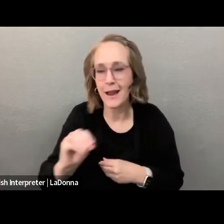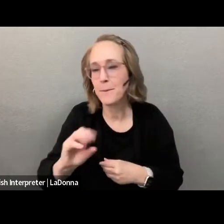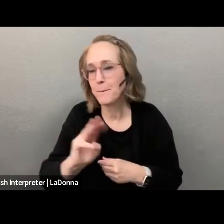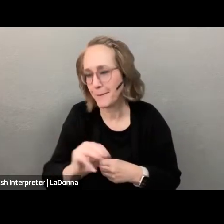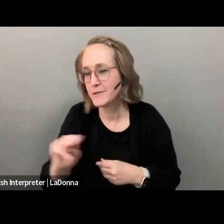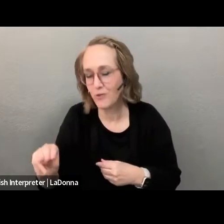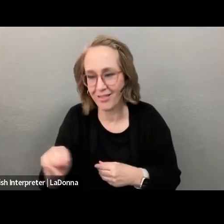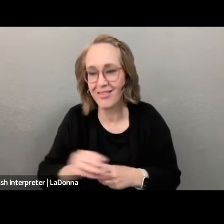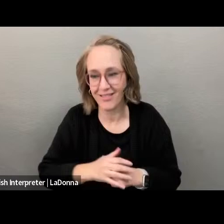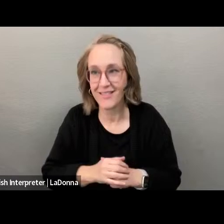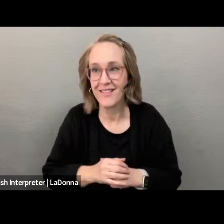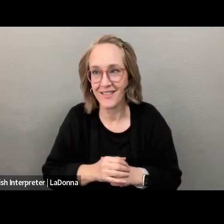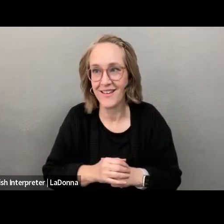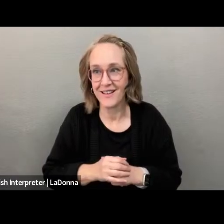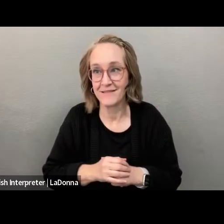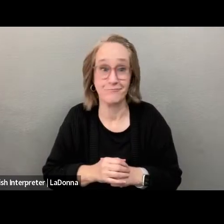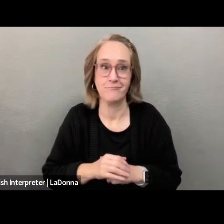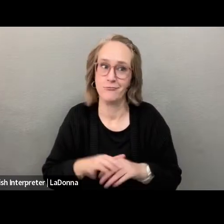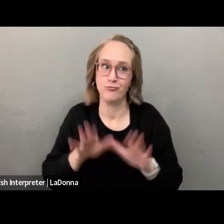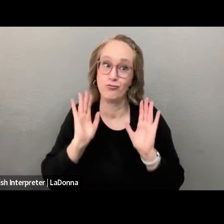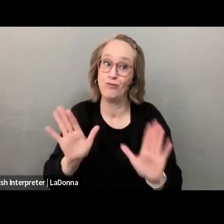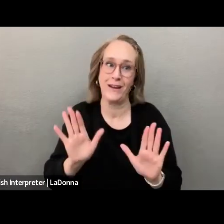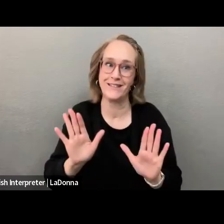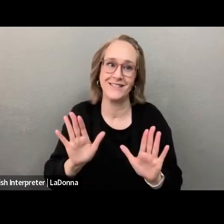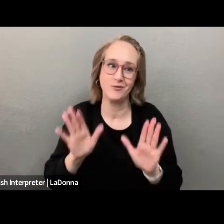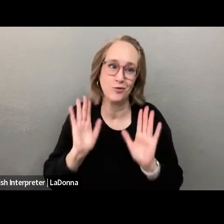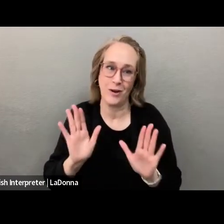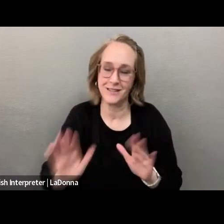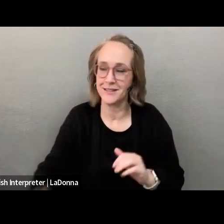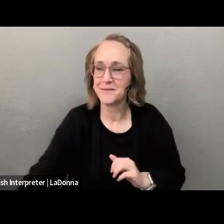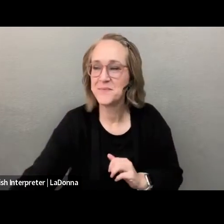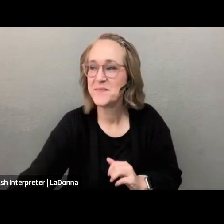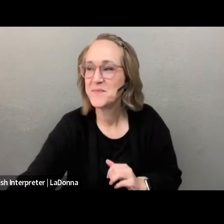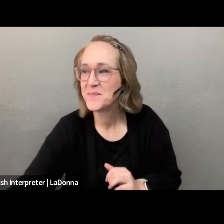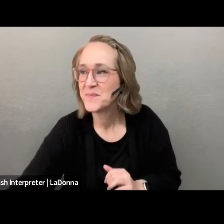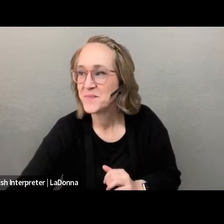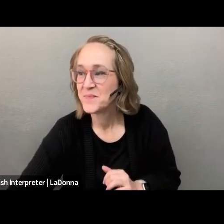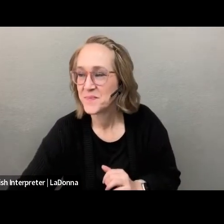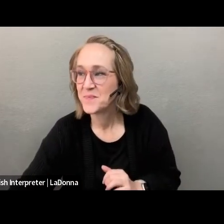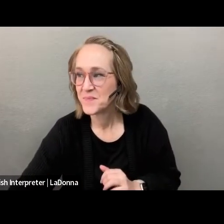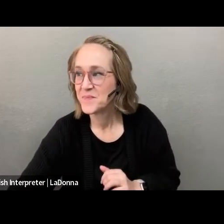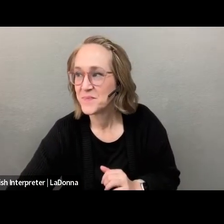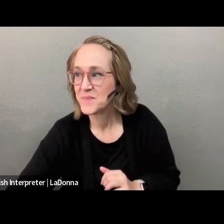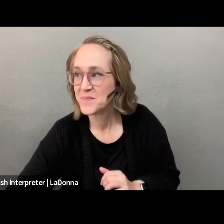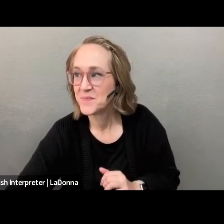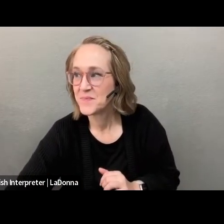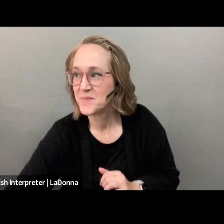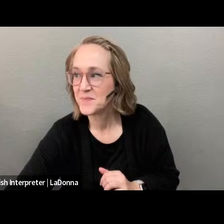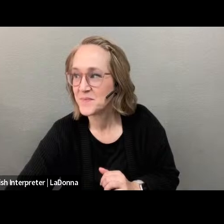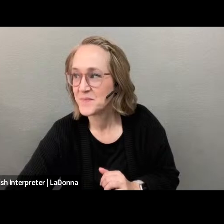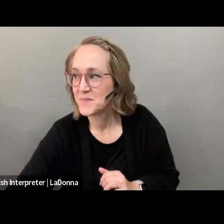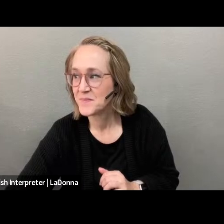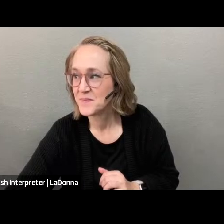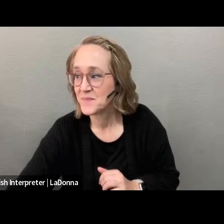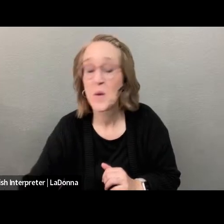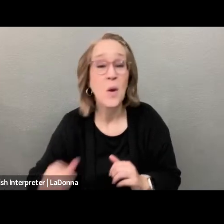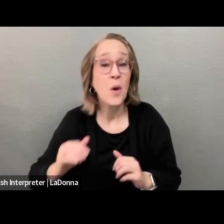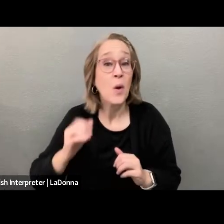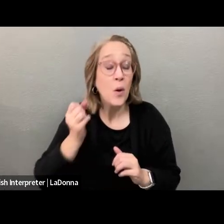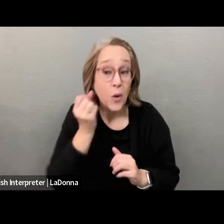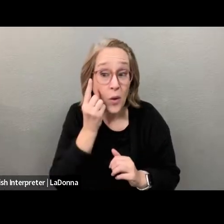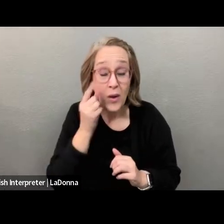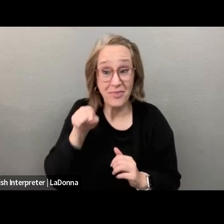Michelle that it was just absolutely great. We had twice as many